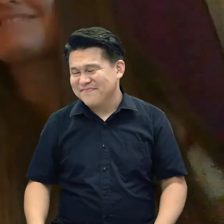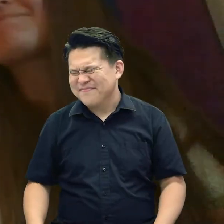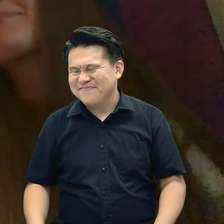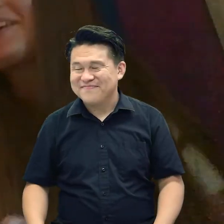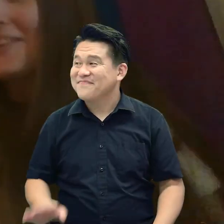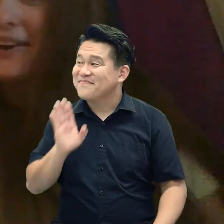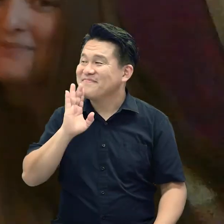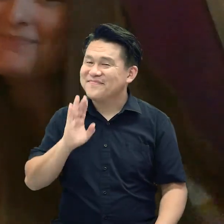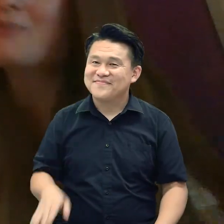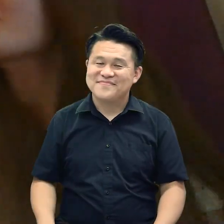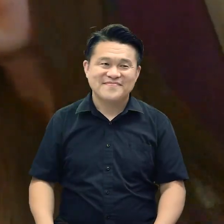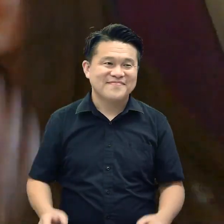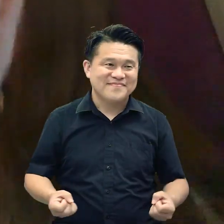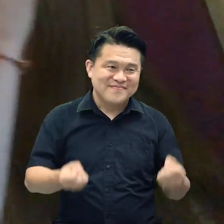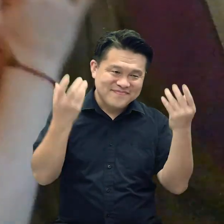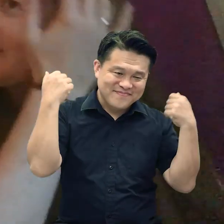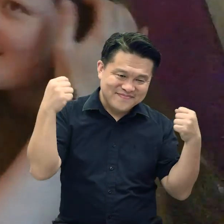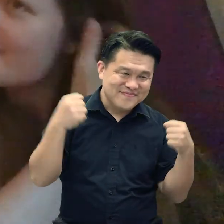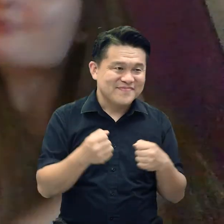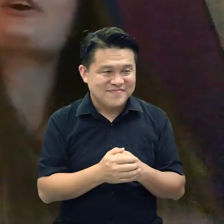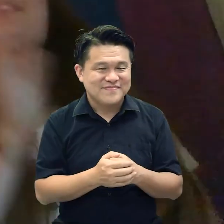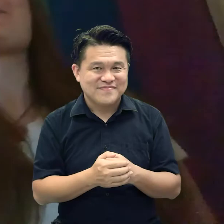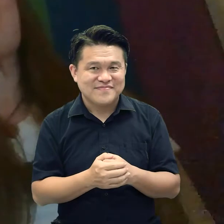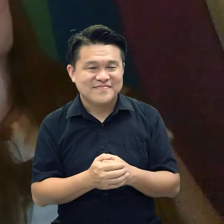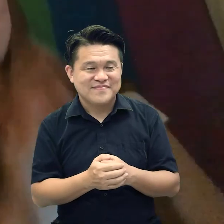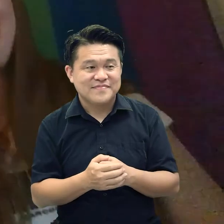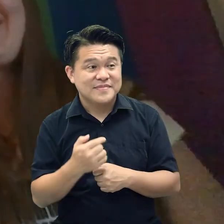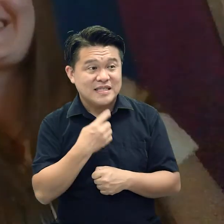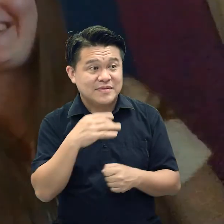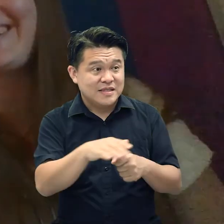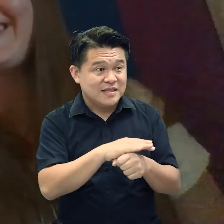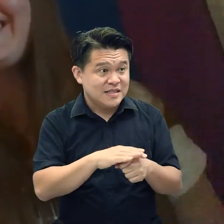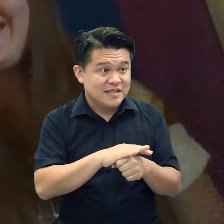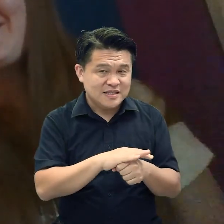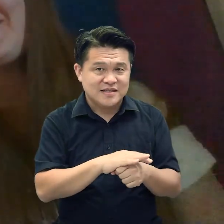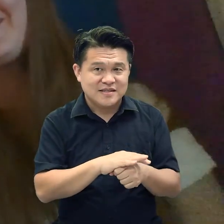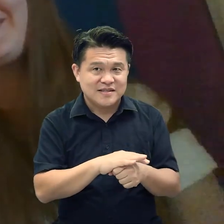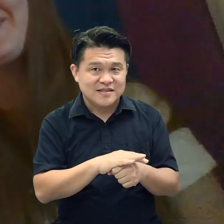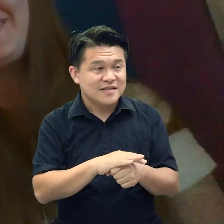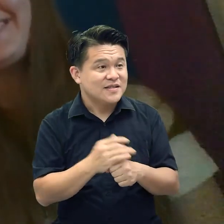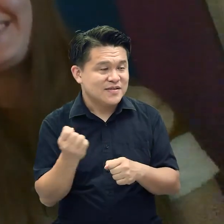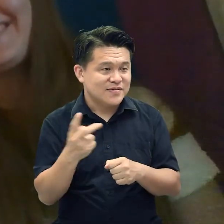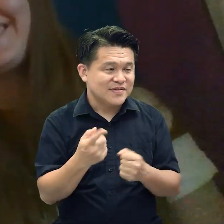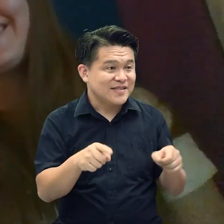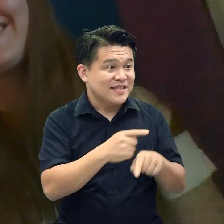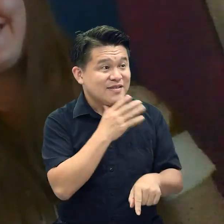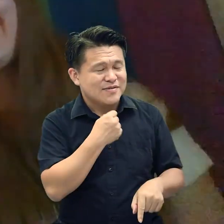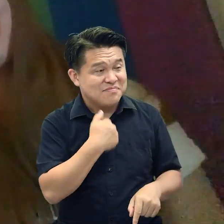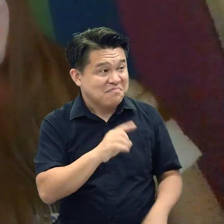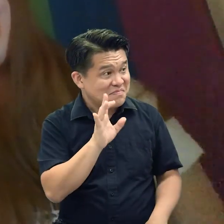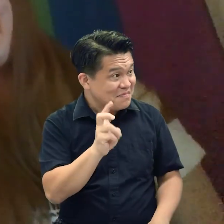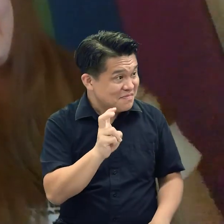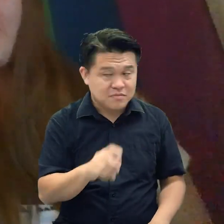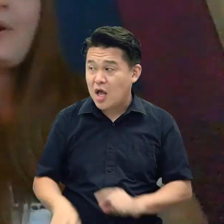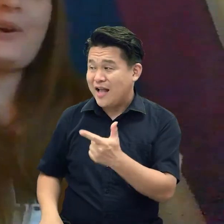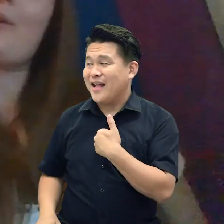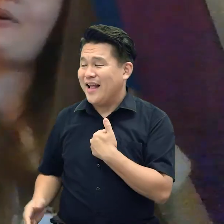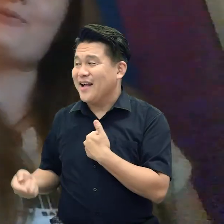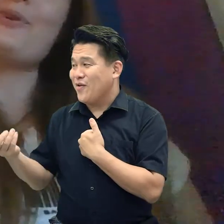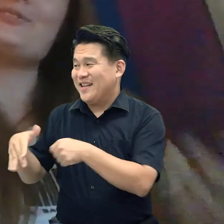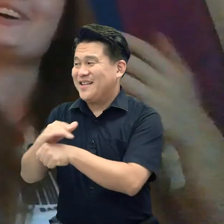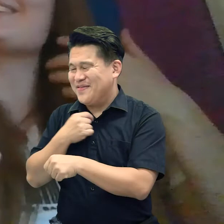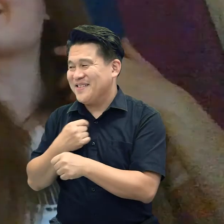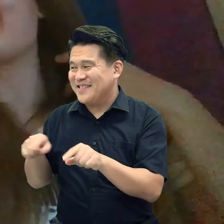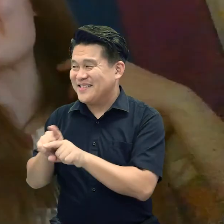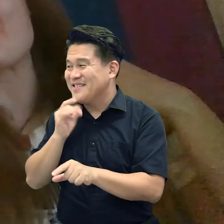Yeah. Yeah. Put up a party. It's not a one-sided love. It's only me who wants to grow old.